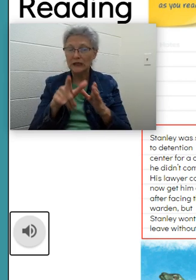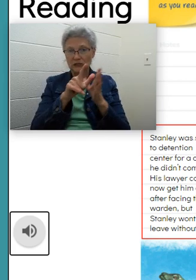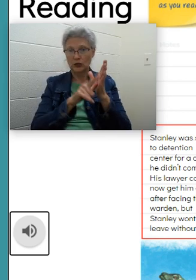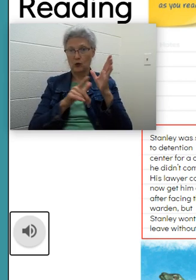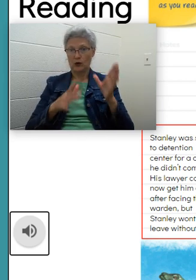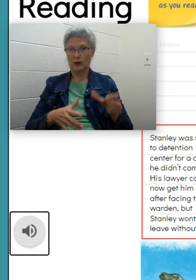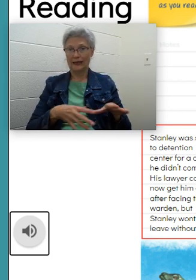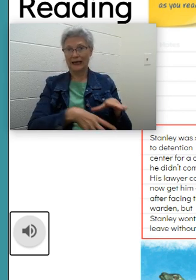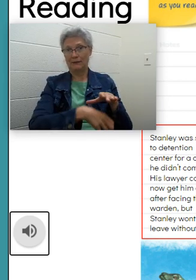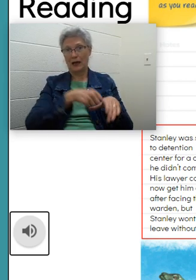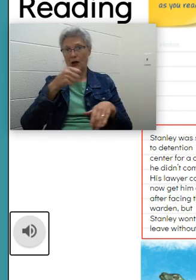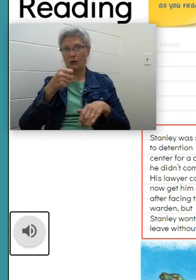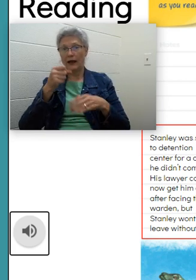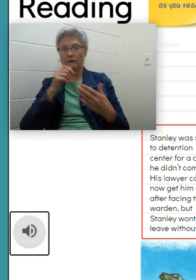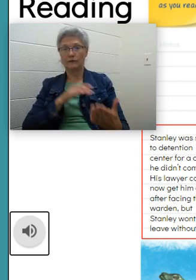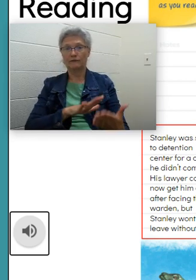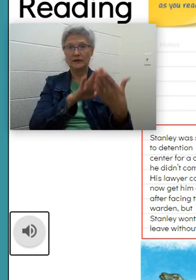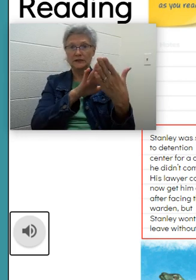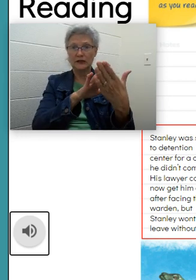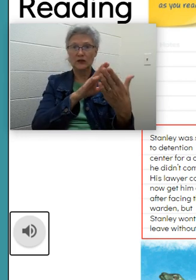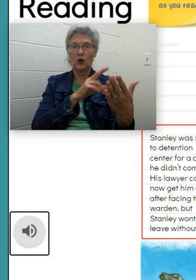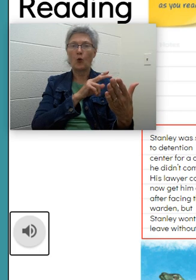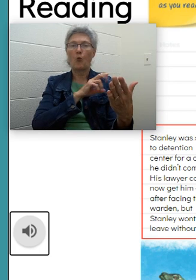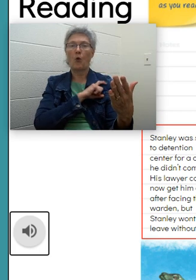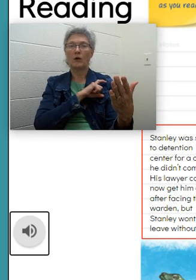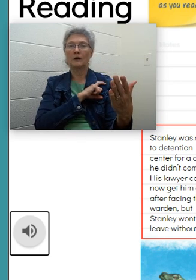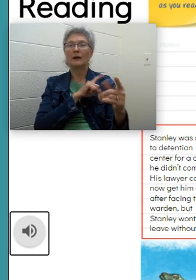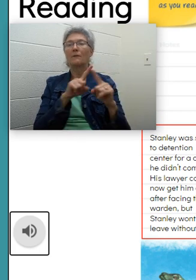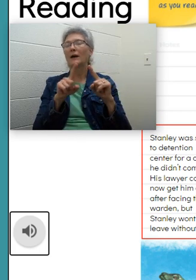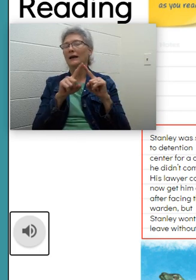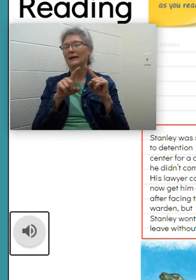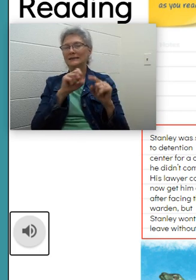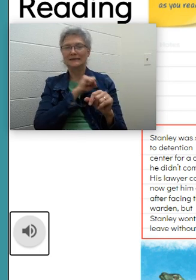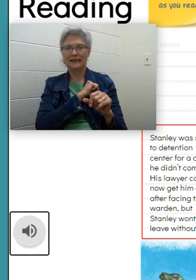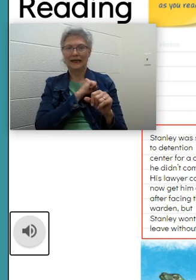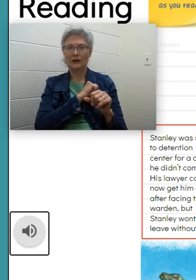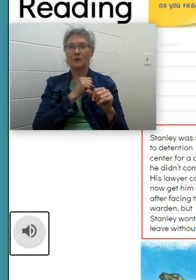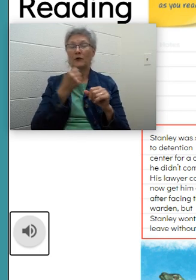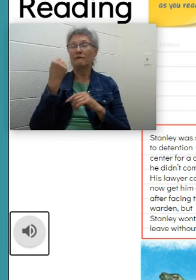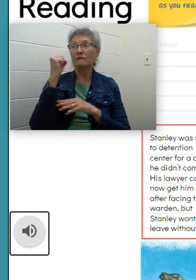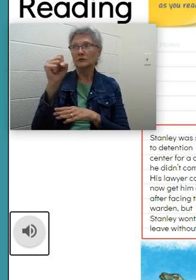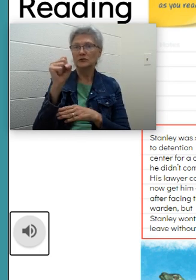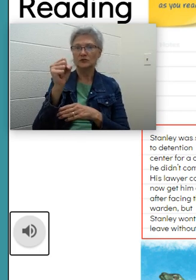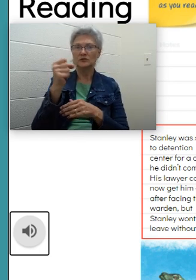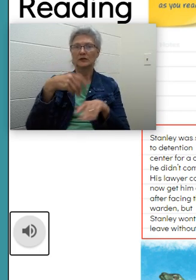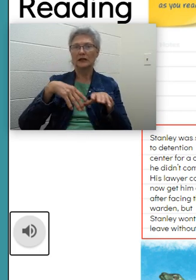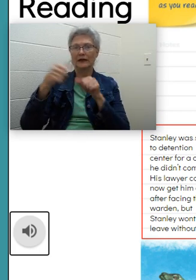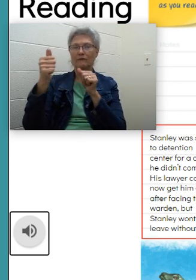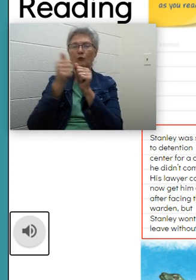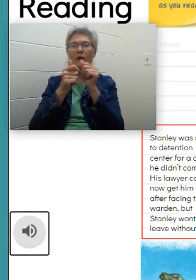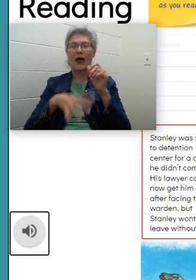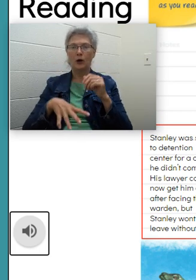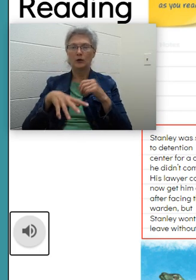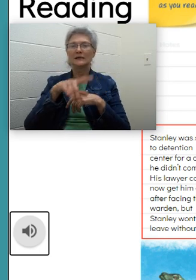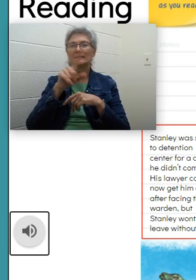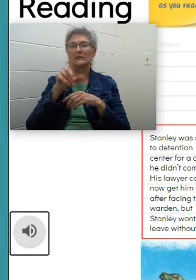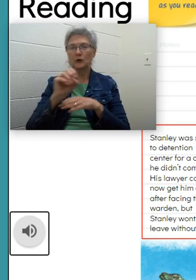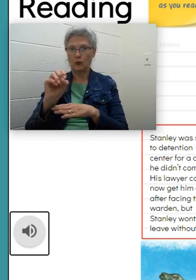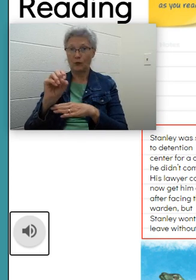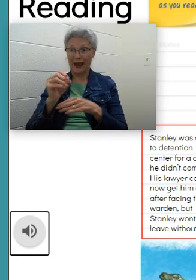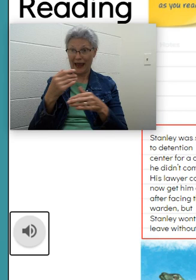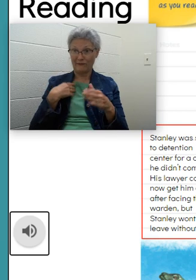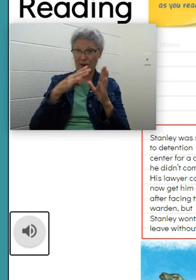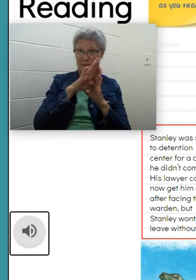out after facing the warden, but Stanley won't leave without Zero. So now that I have that